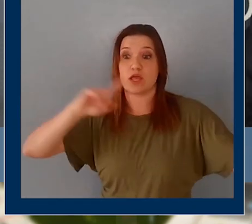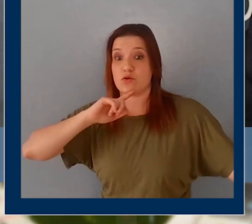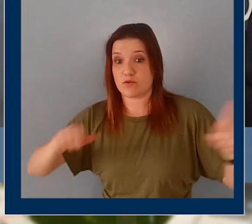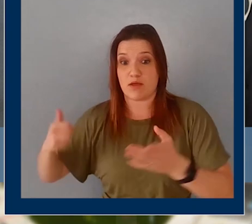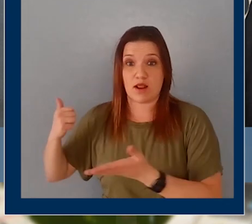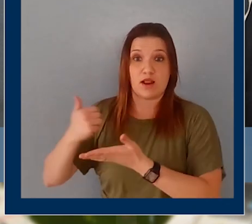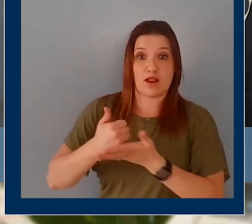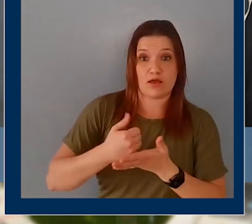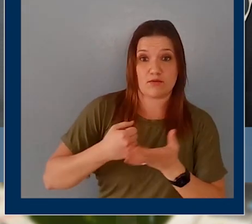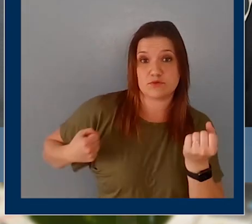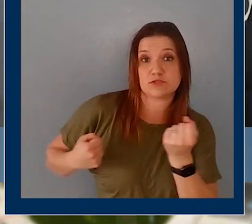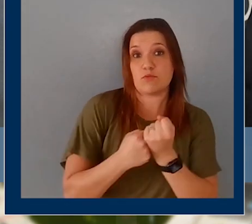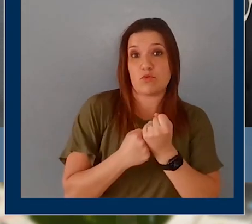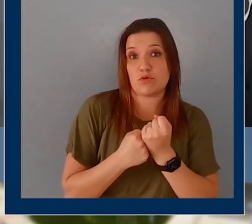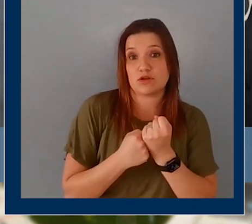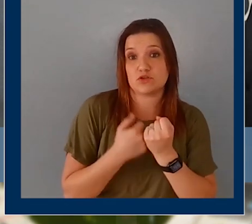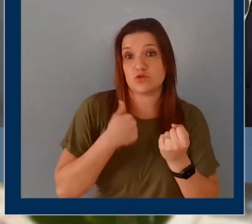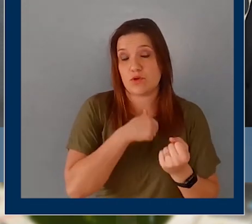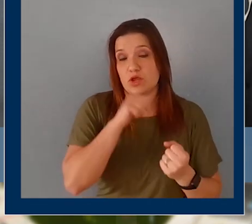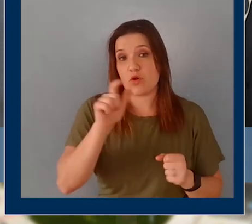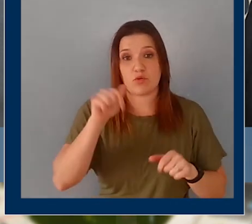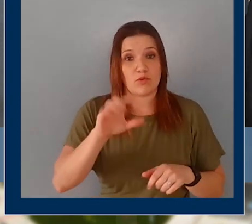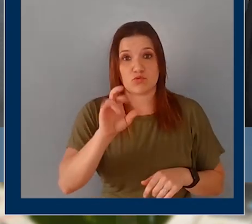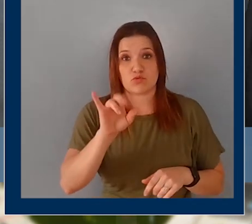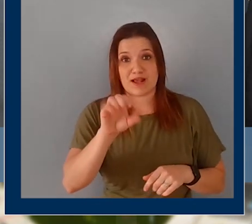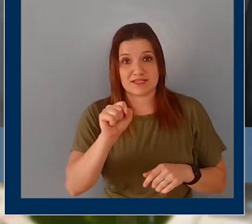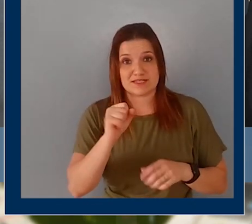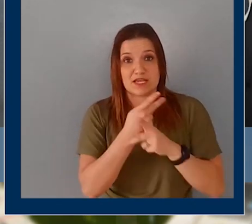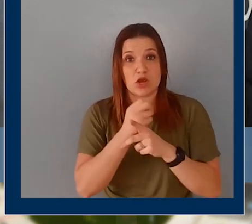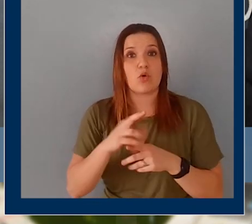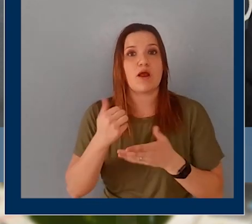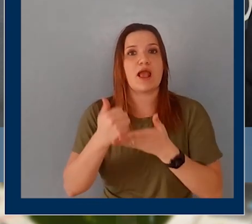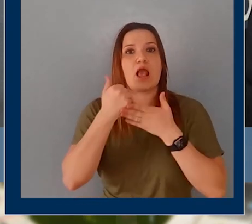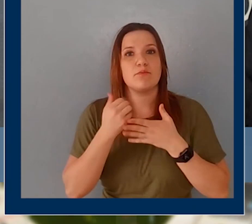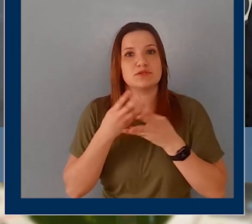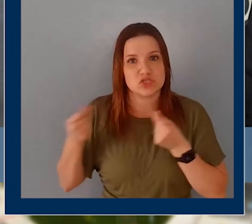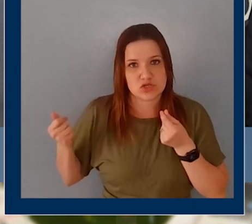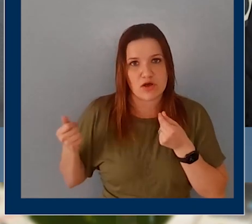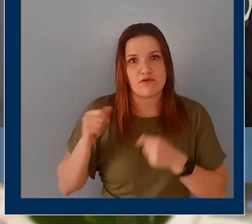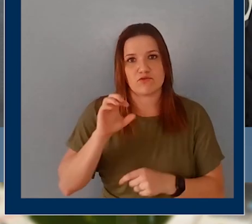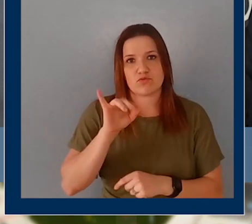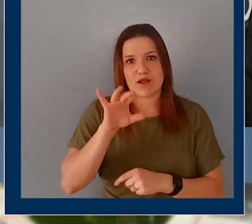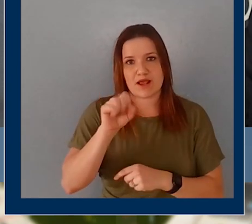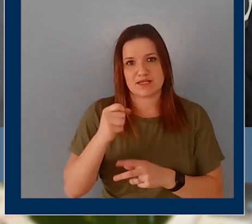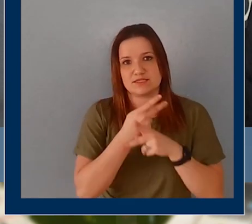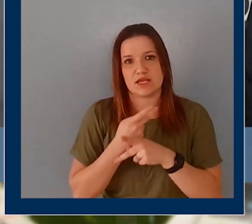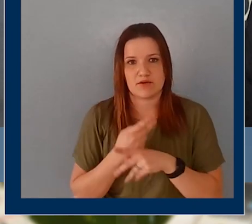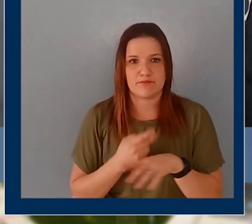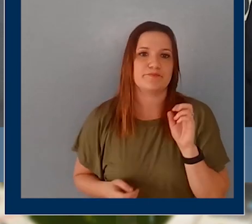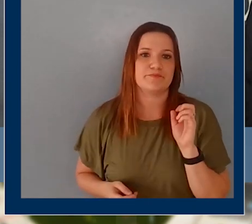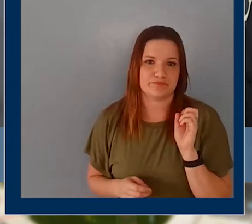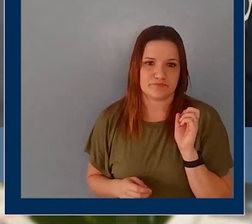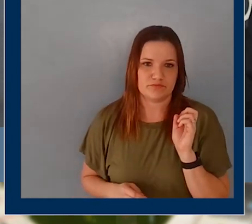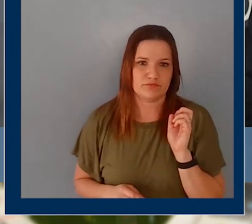seeing ICU bed capacity was just plummeting statewide. And so he divided the state up into 5